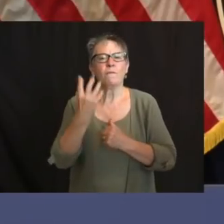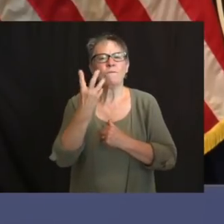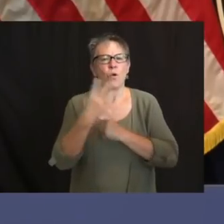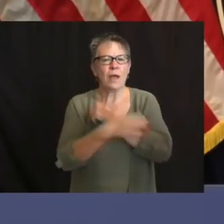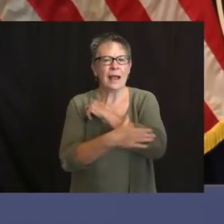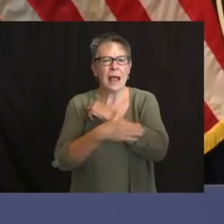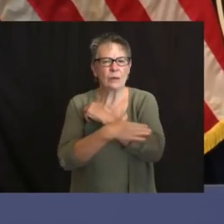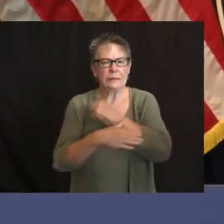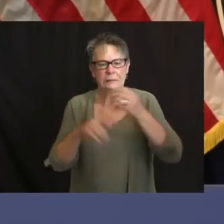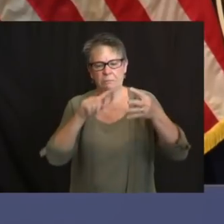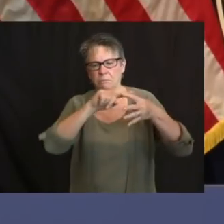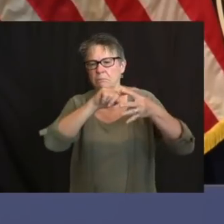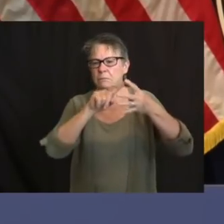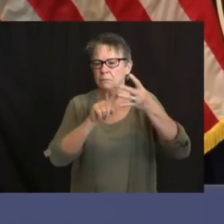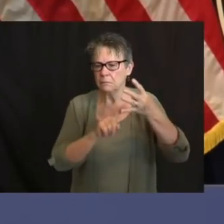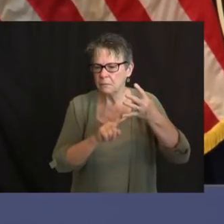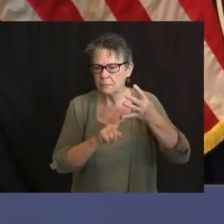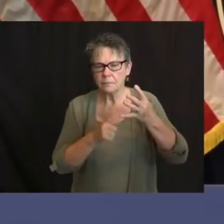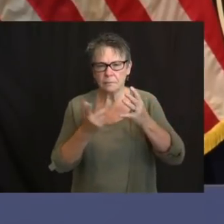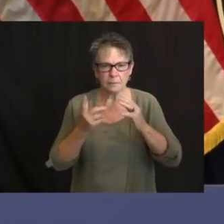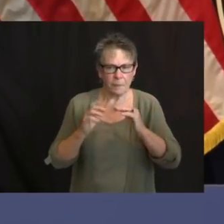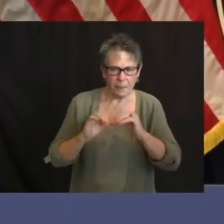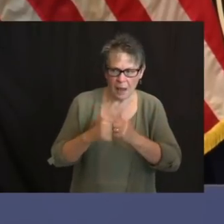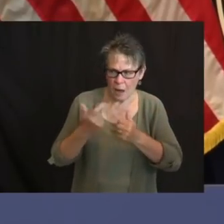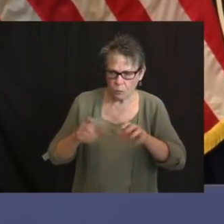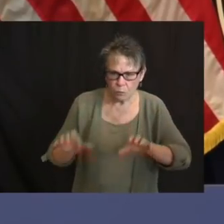a good model, and it seems to be working.